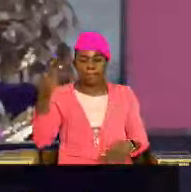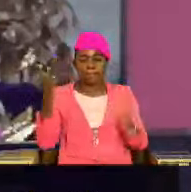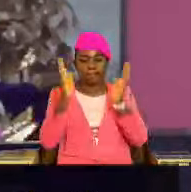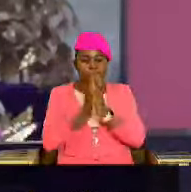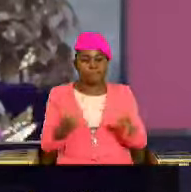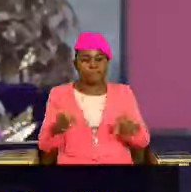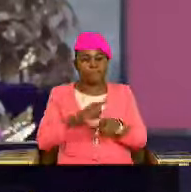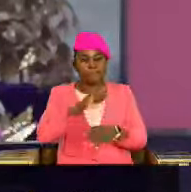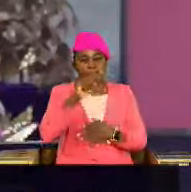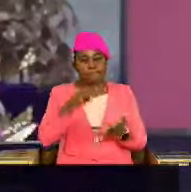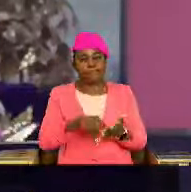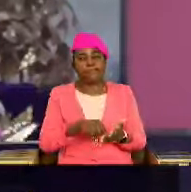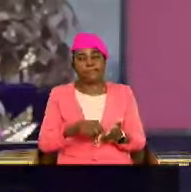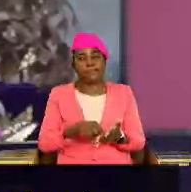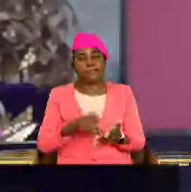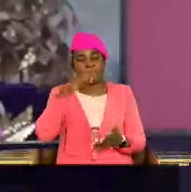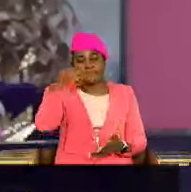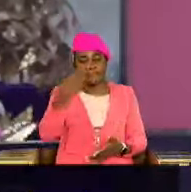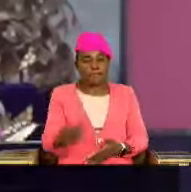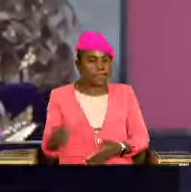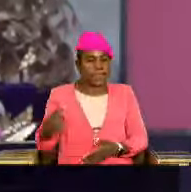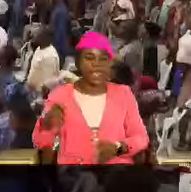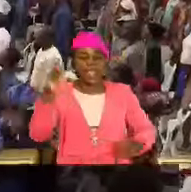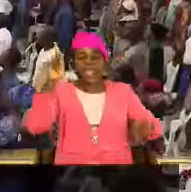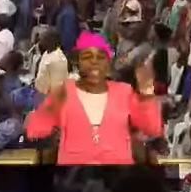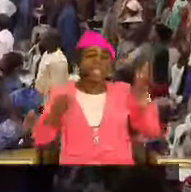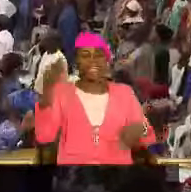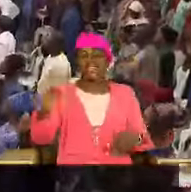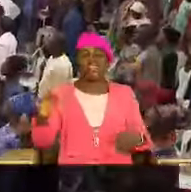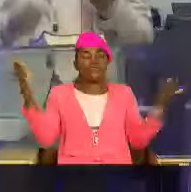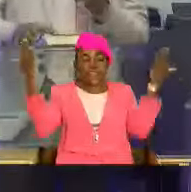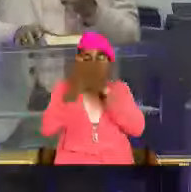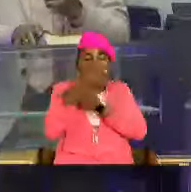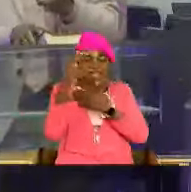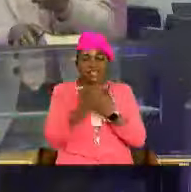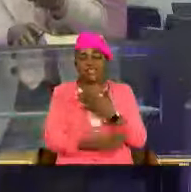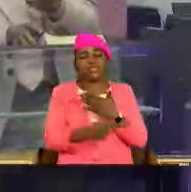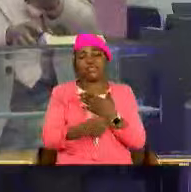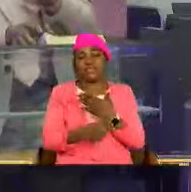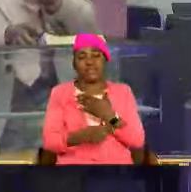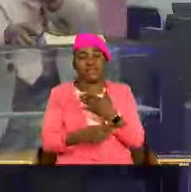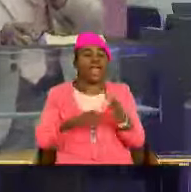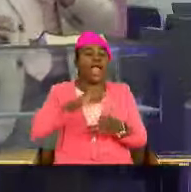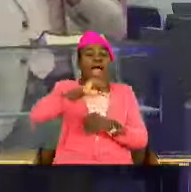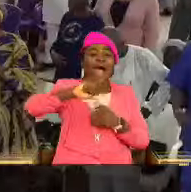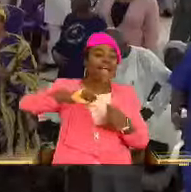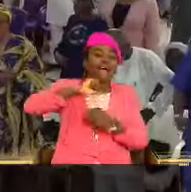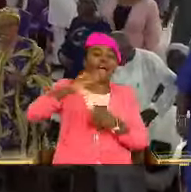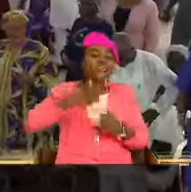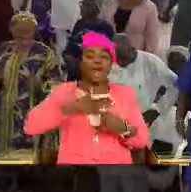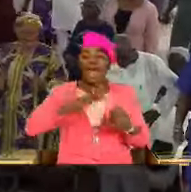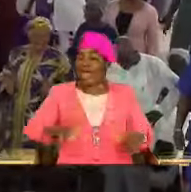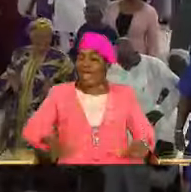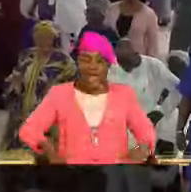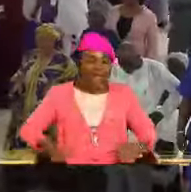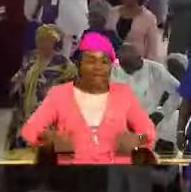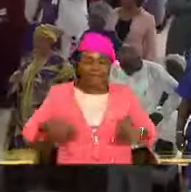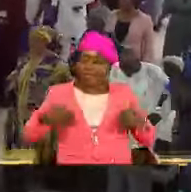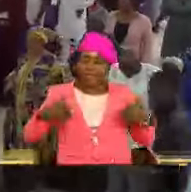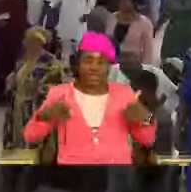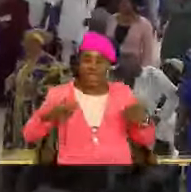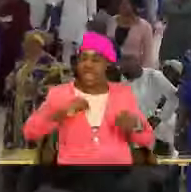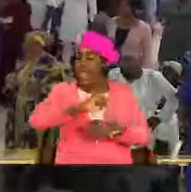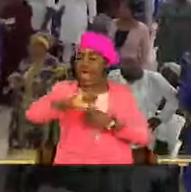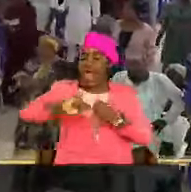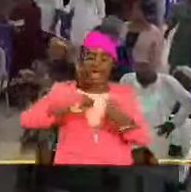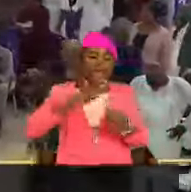say agents of Darkness around my life around